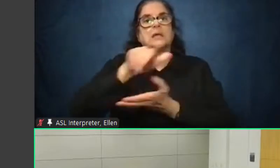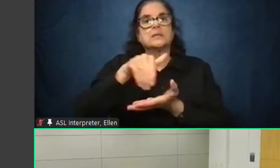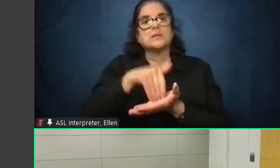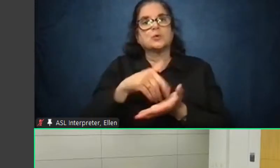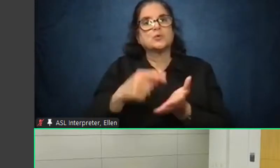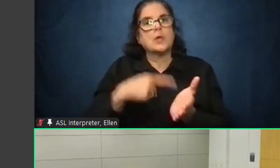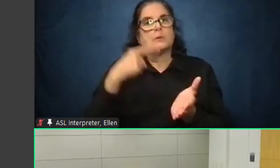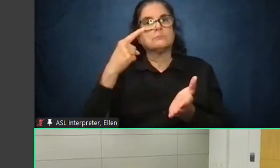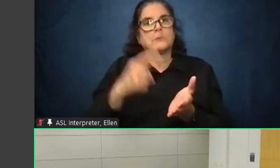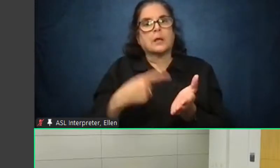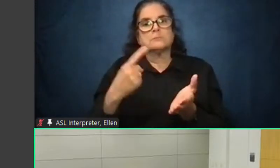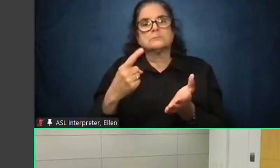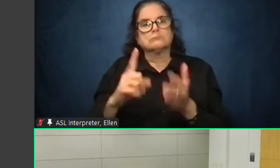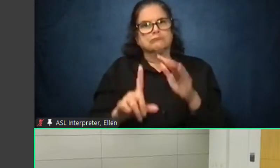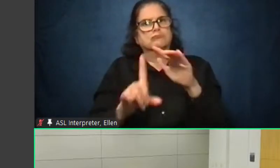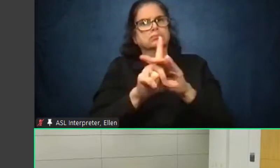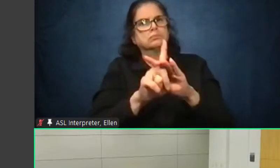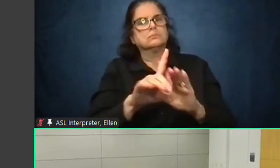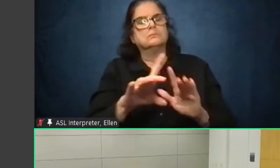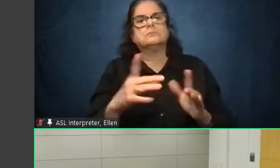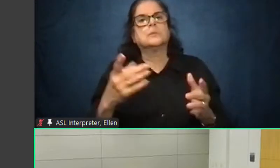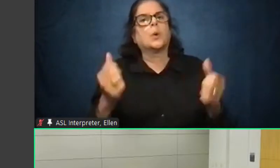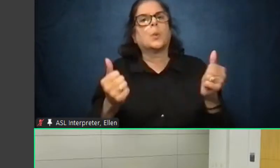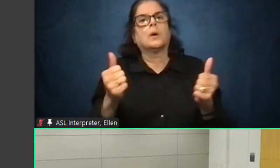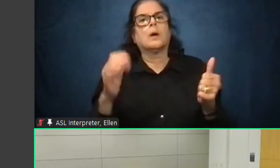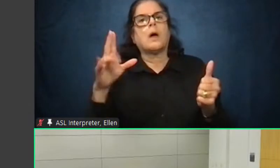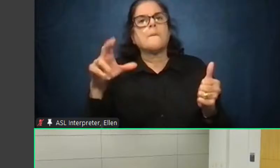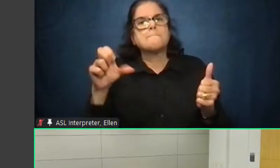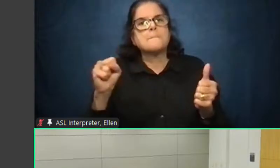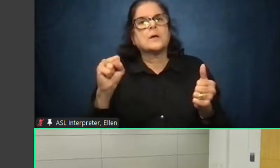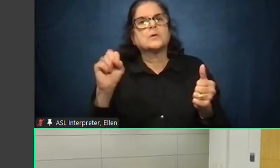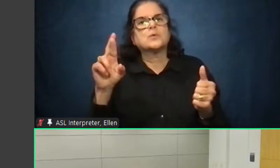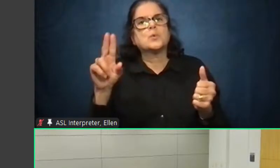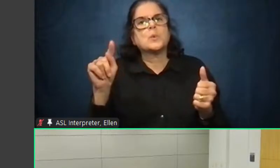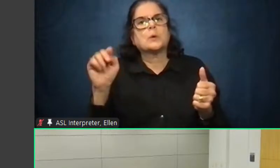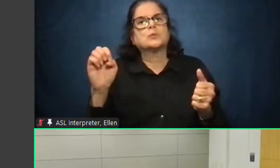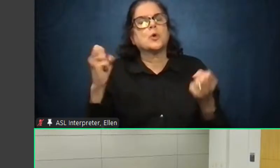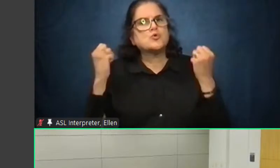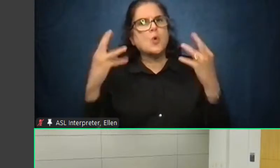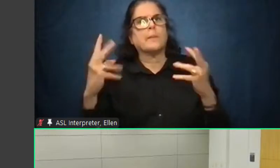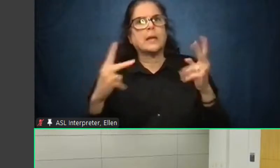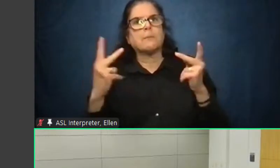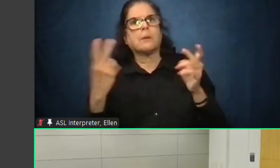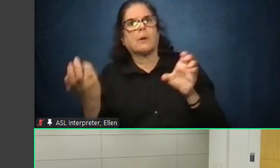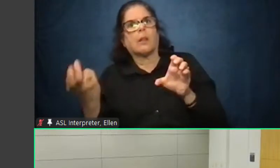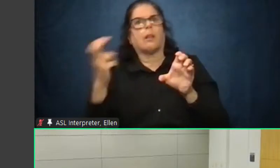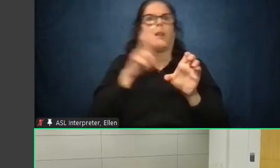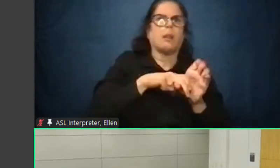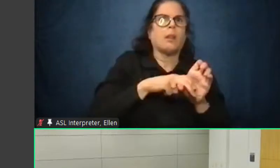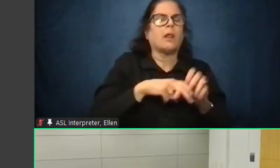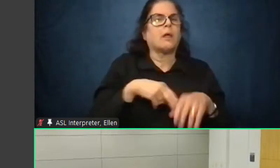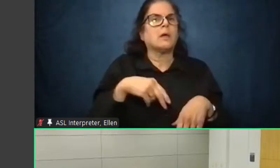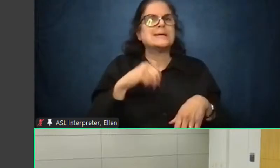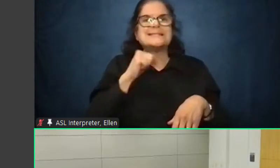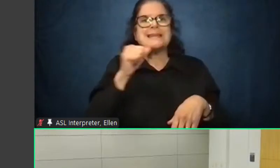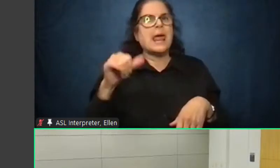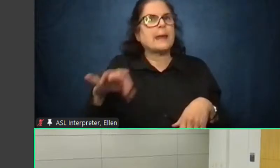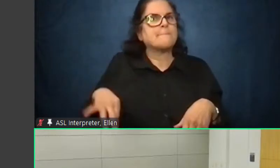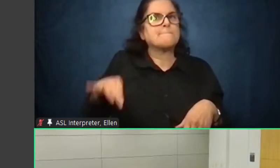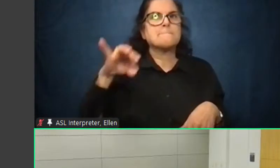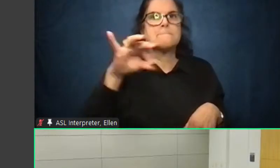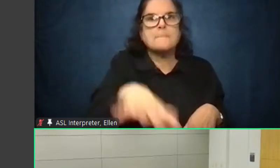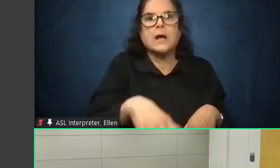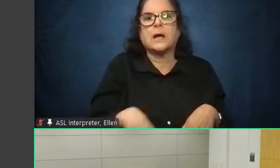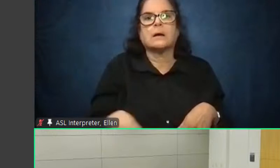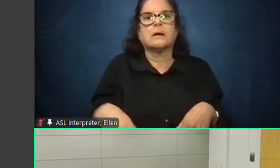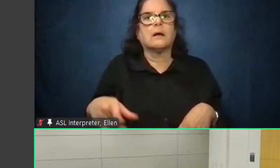up. Especially specific bus routes, what's the effect of so many people just getting on the bus now without paying to the point where they don't even acknowledge